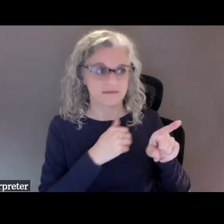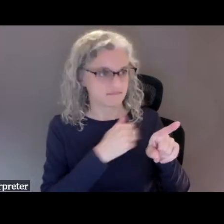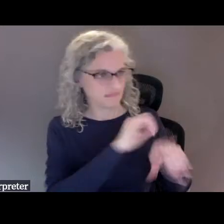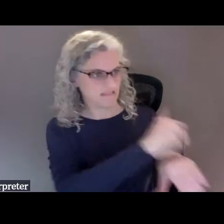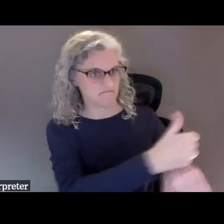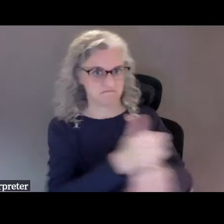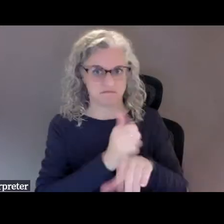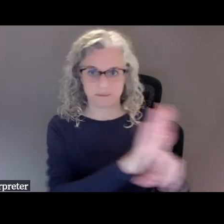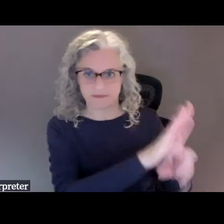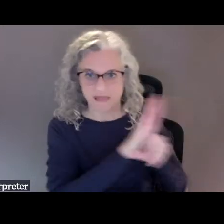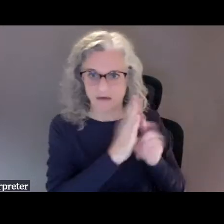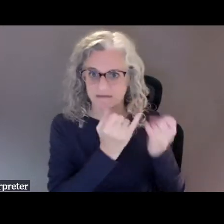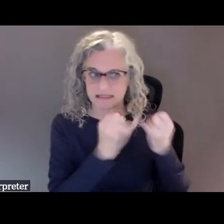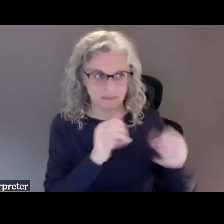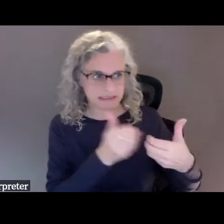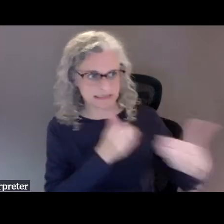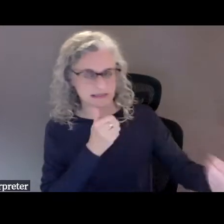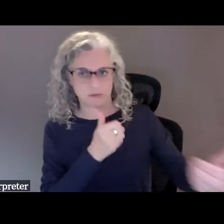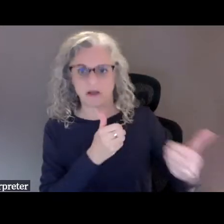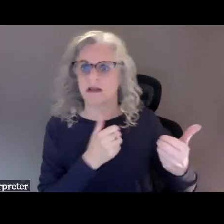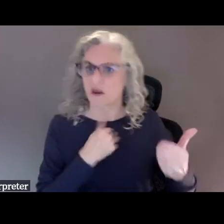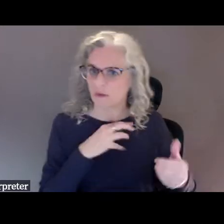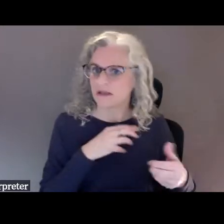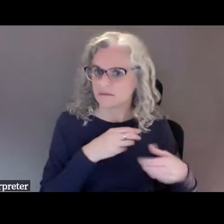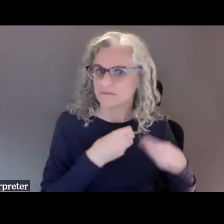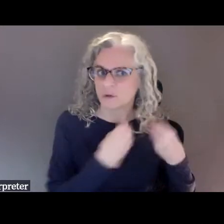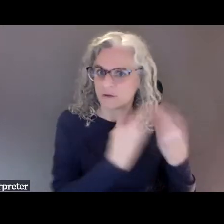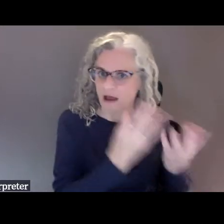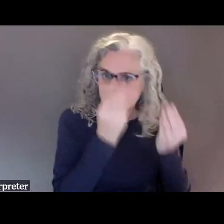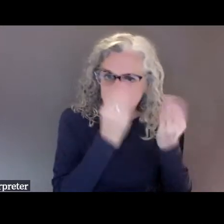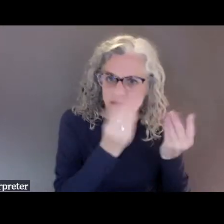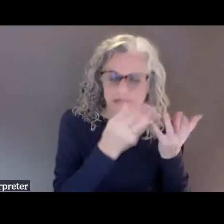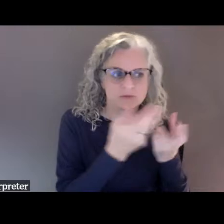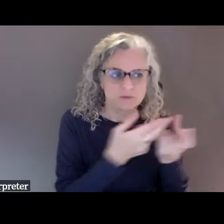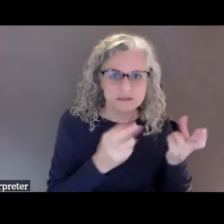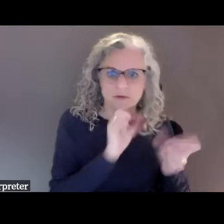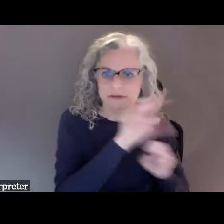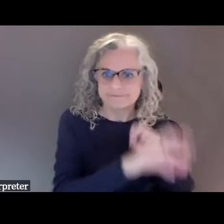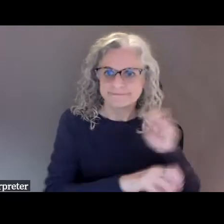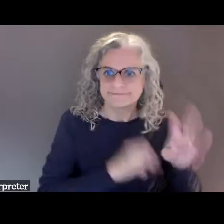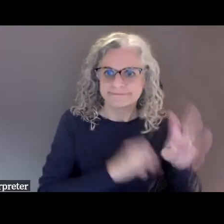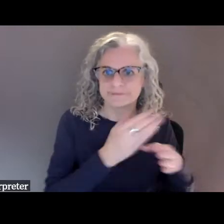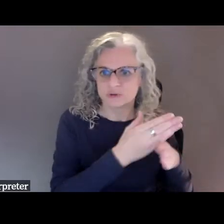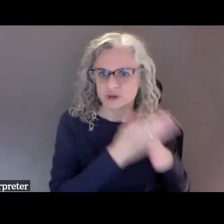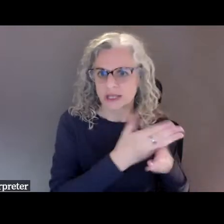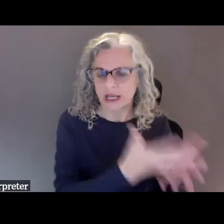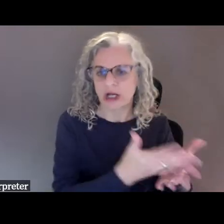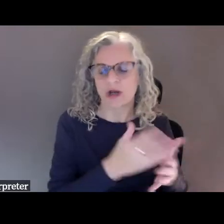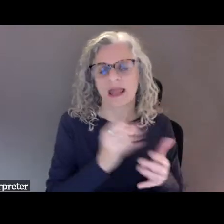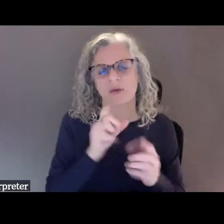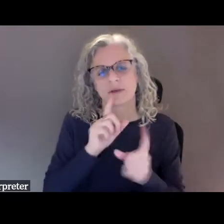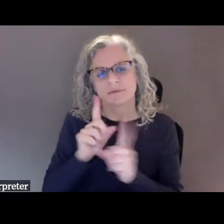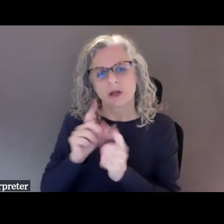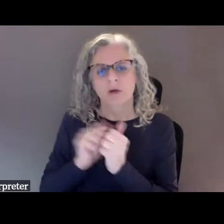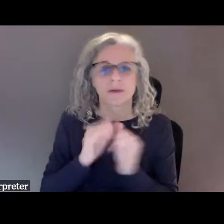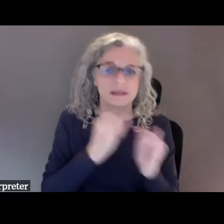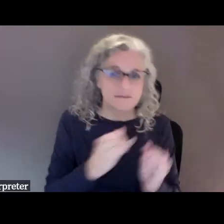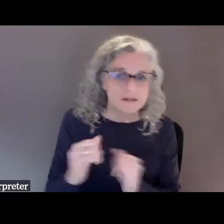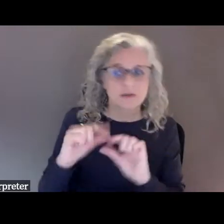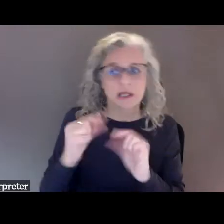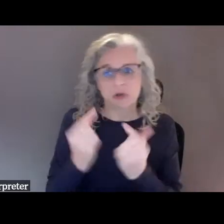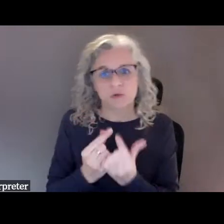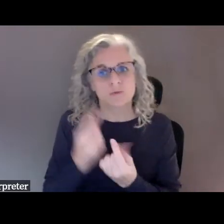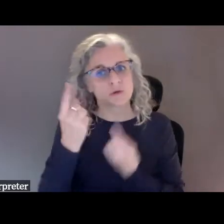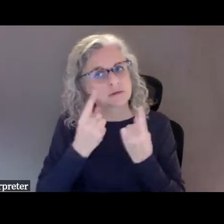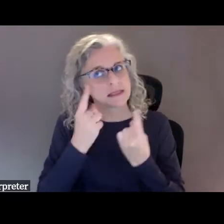campaign independent of us, just to give them the information and resources we already have. And we also talk to individuals and groups who are considering taking